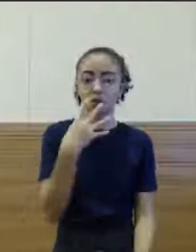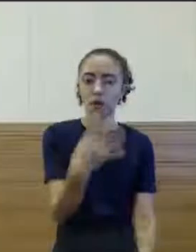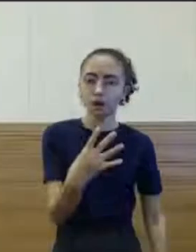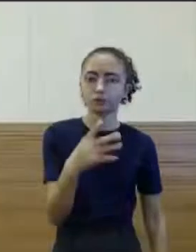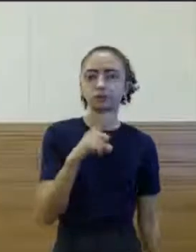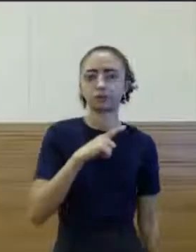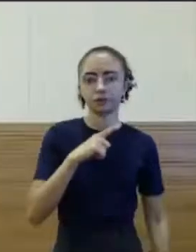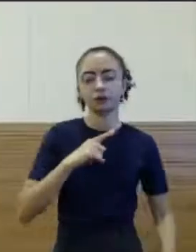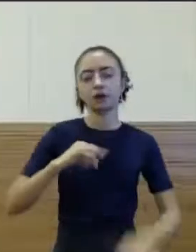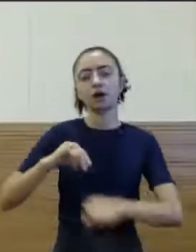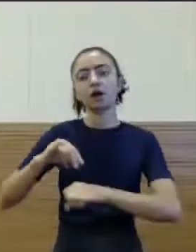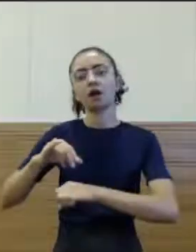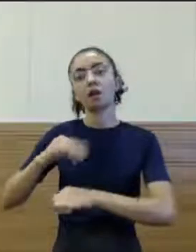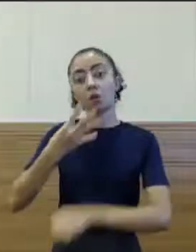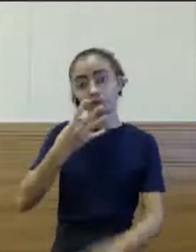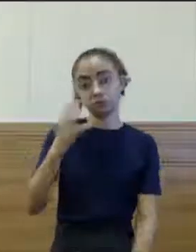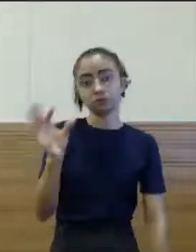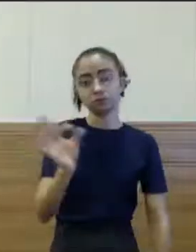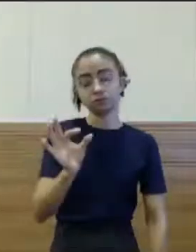or obesity,